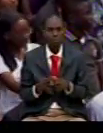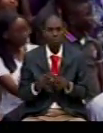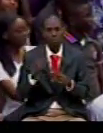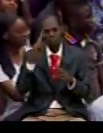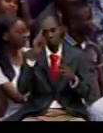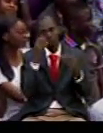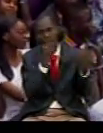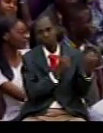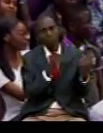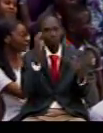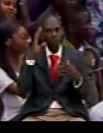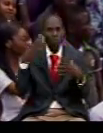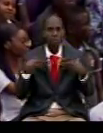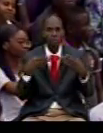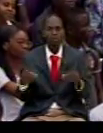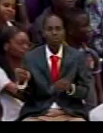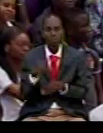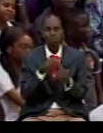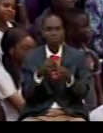Faith will heal you.